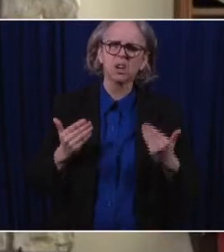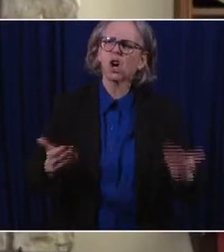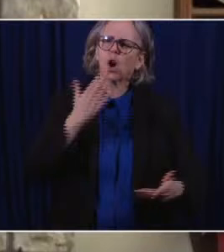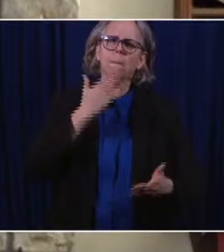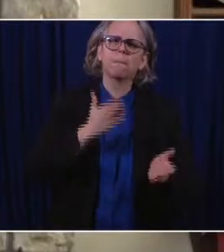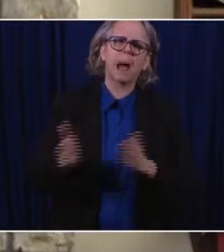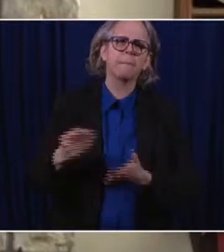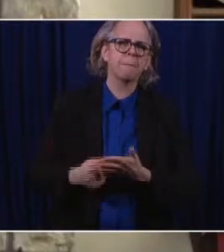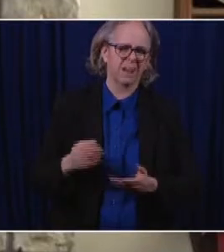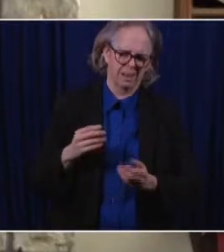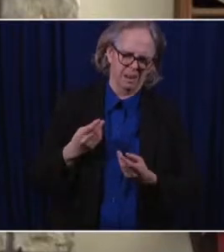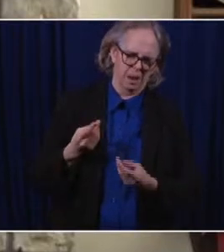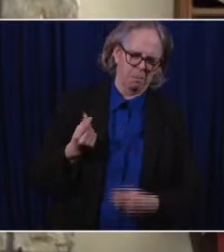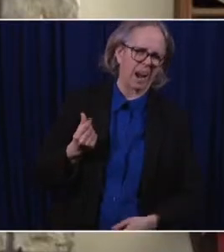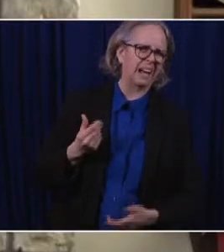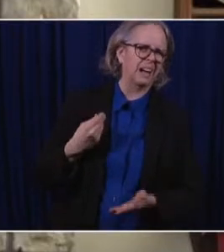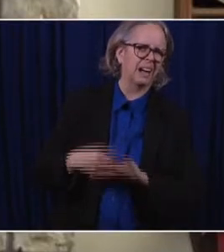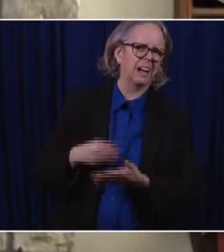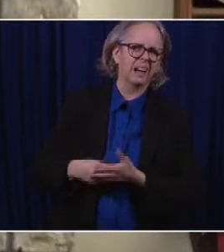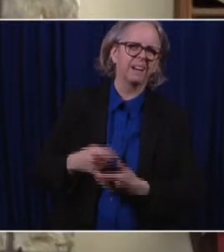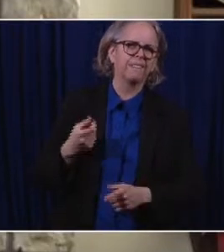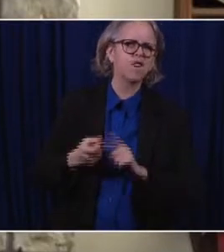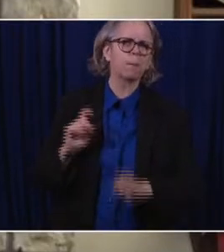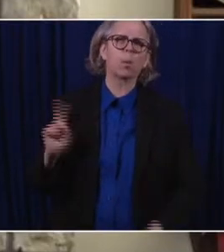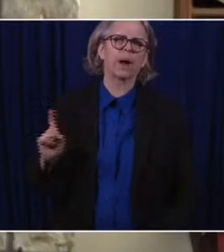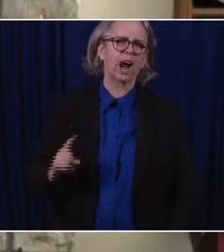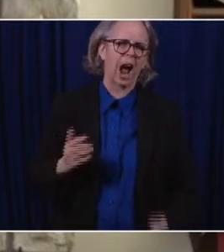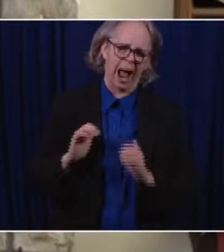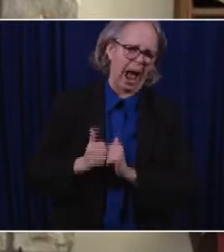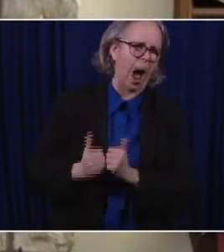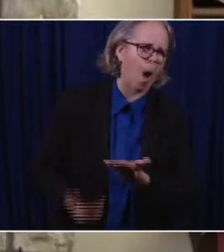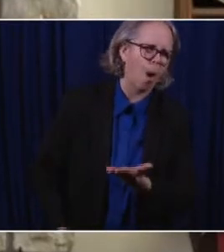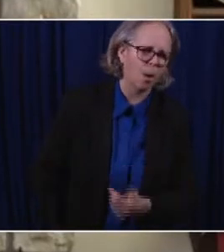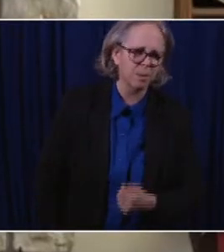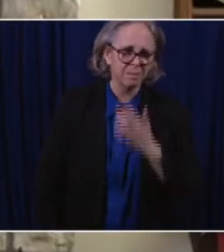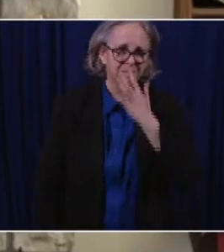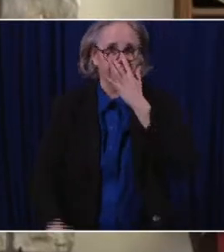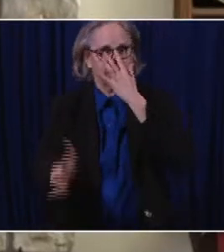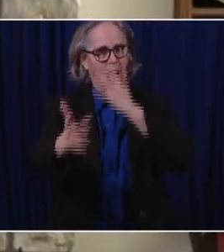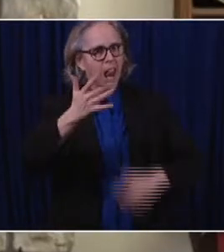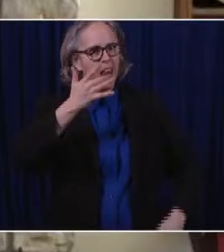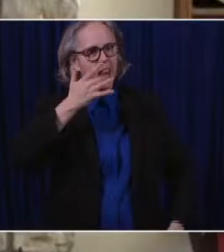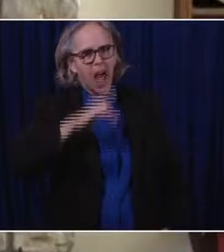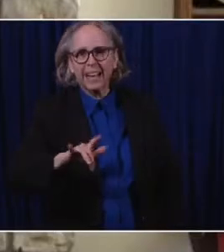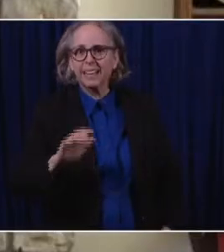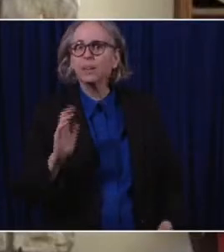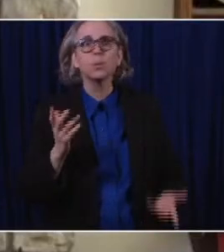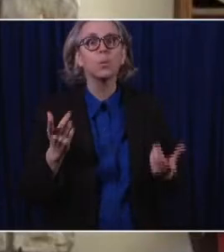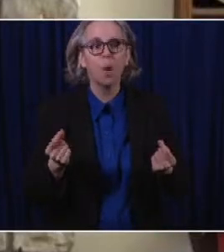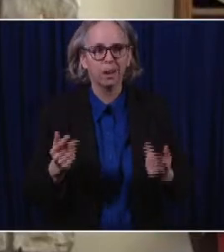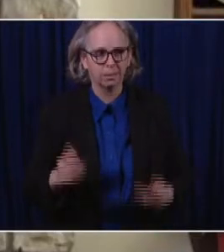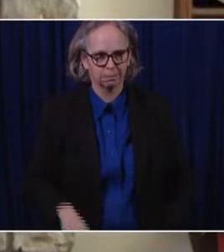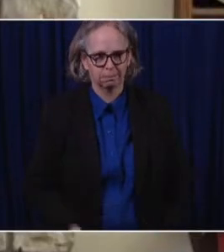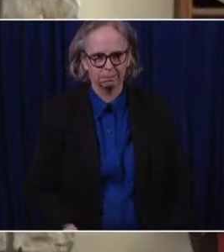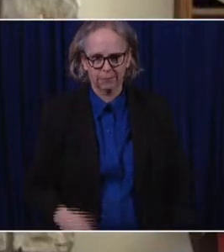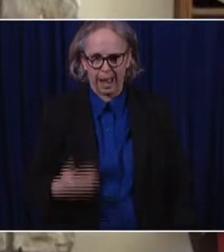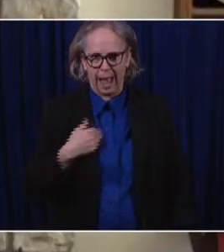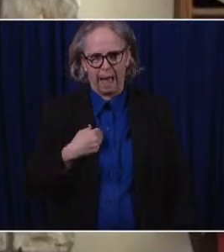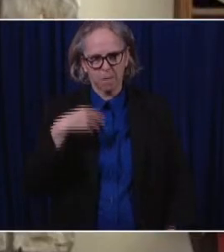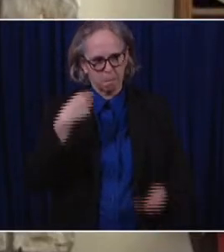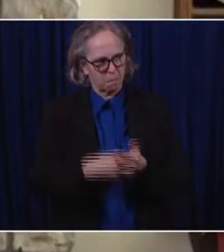for it? Well, fortunately, there are dollars available to accomplish this. In